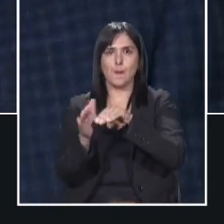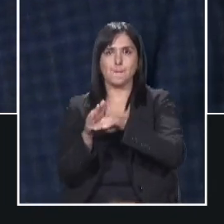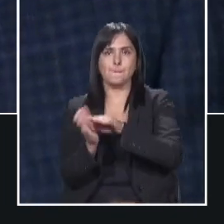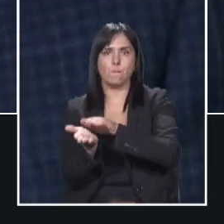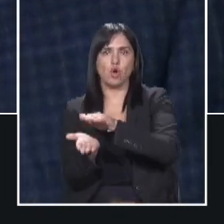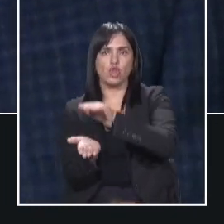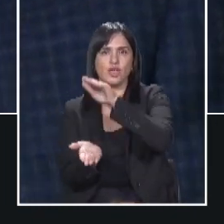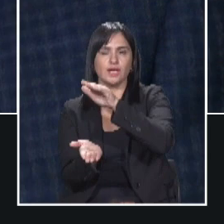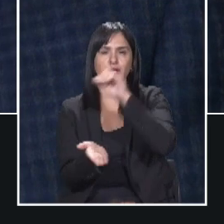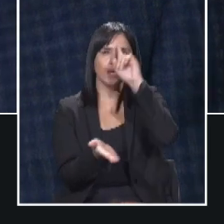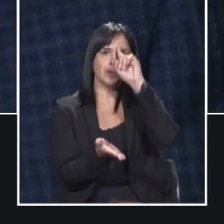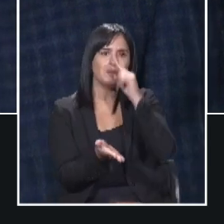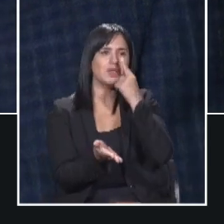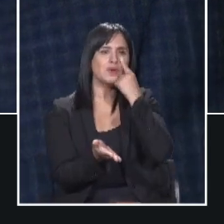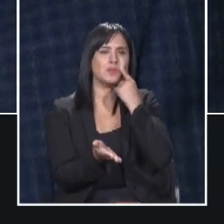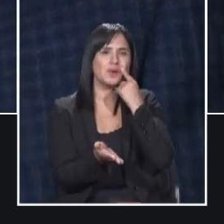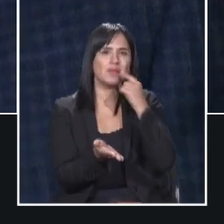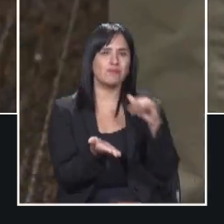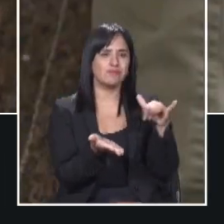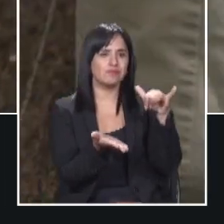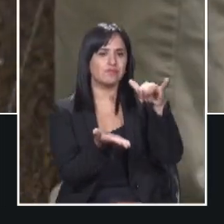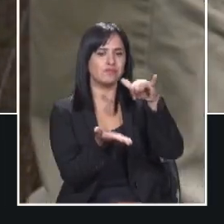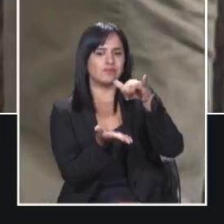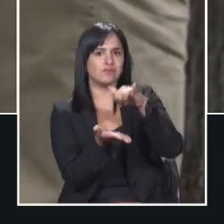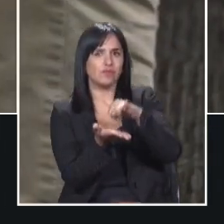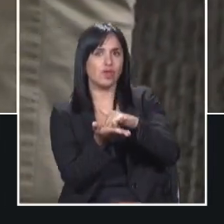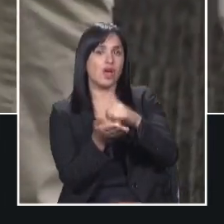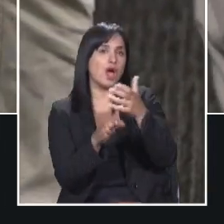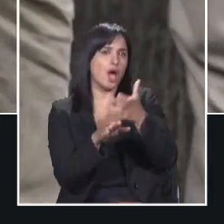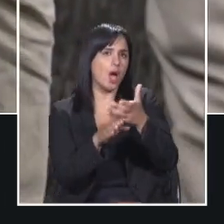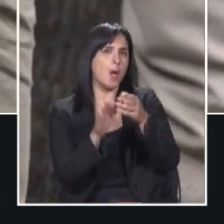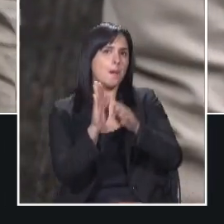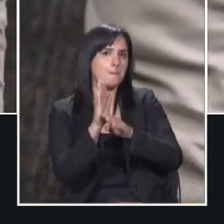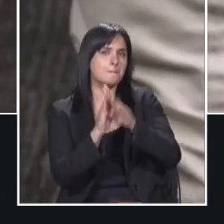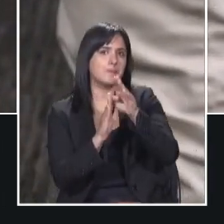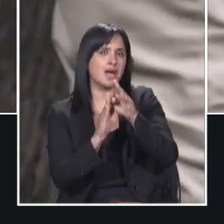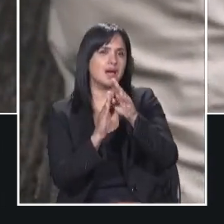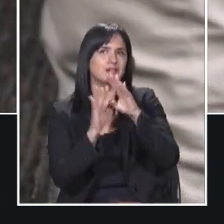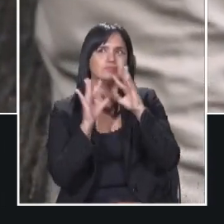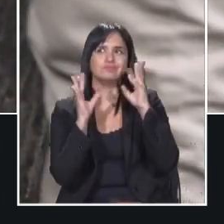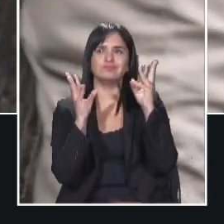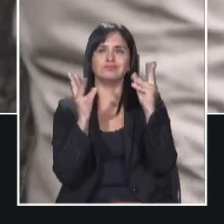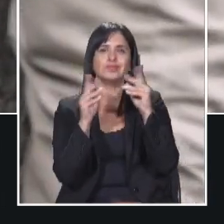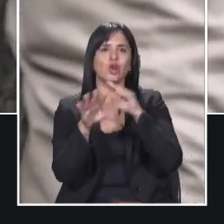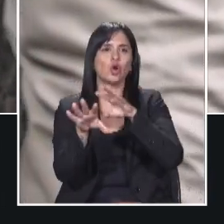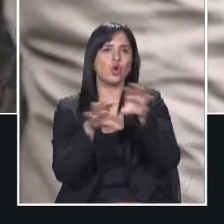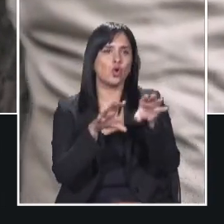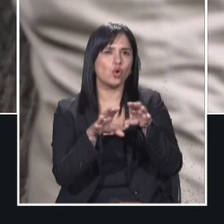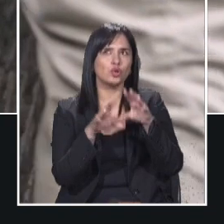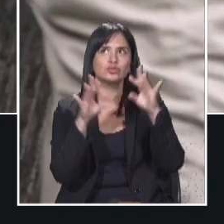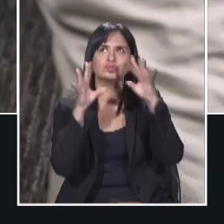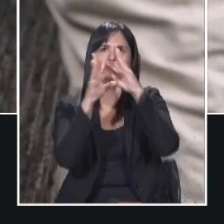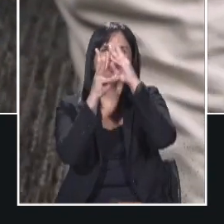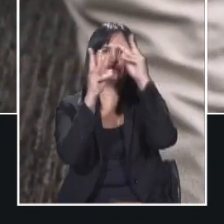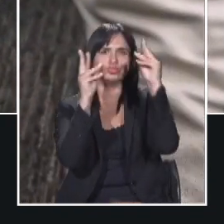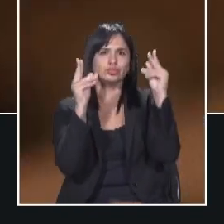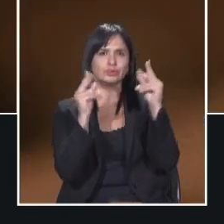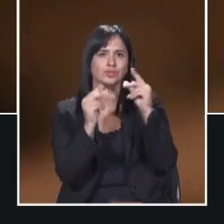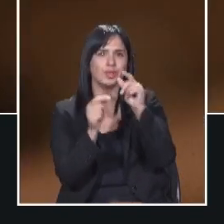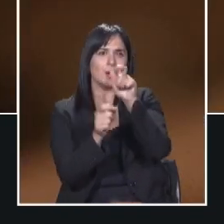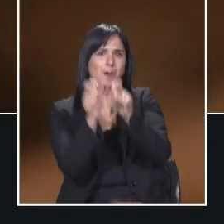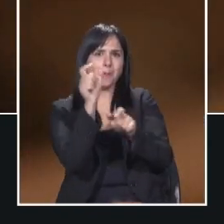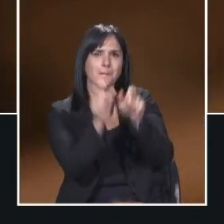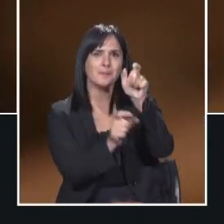right? This is all done by the sniffing of the air particles. And in an airport, you've got jet fuel, you've got people with different colognes,